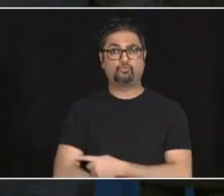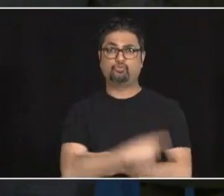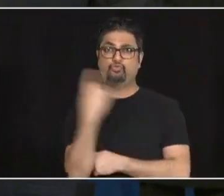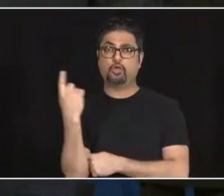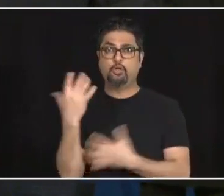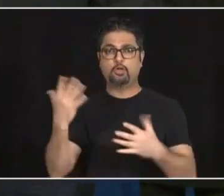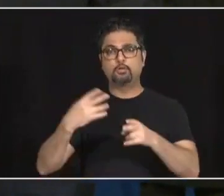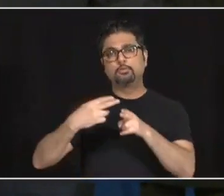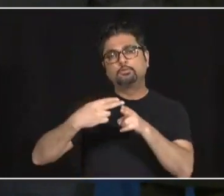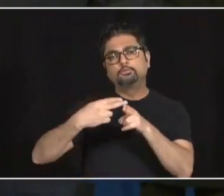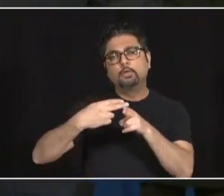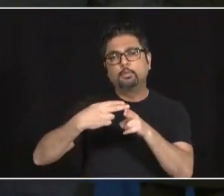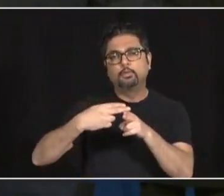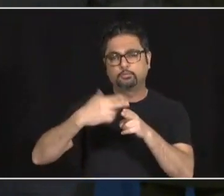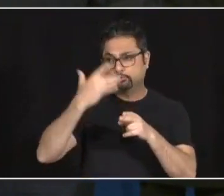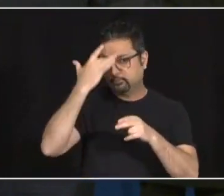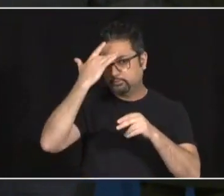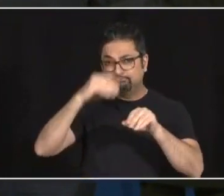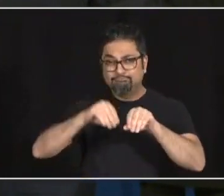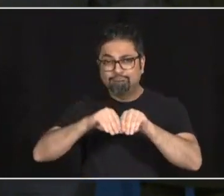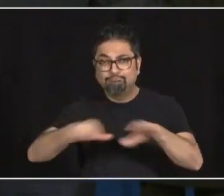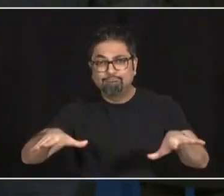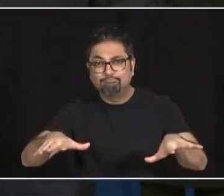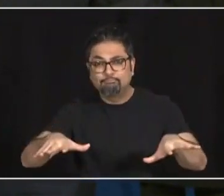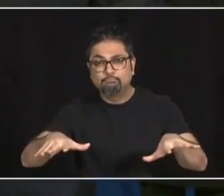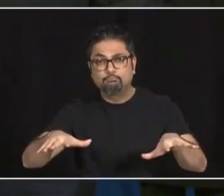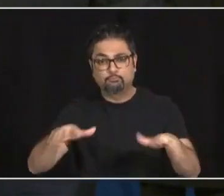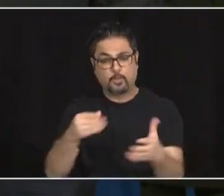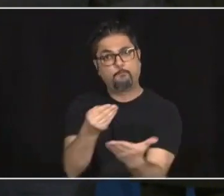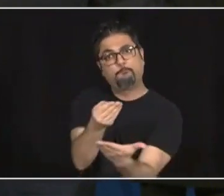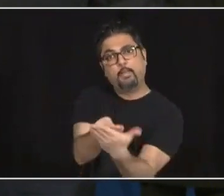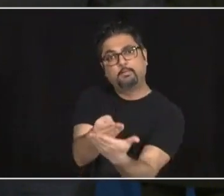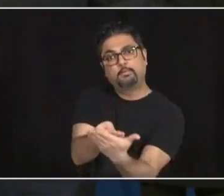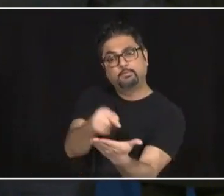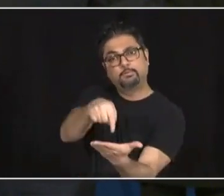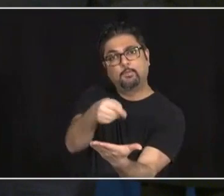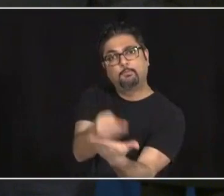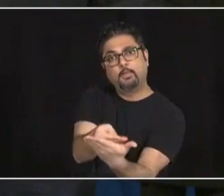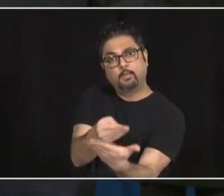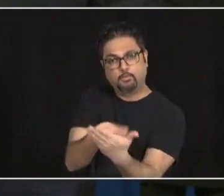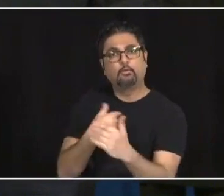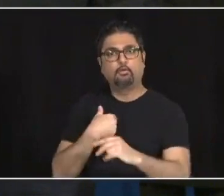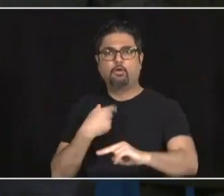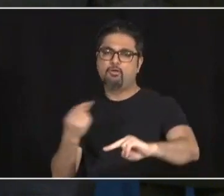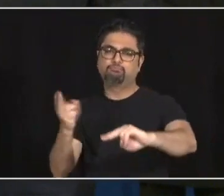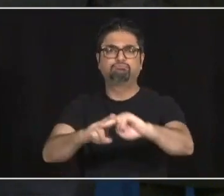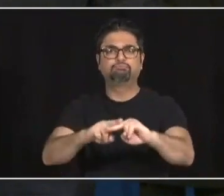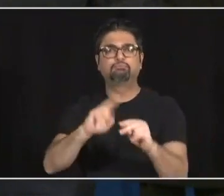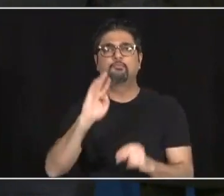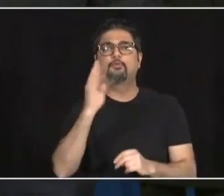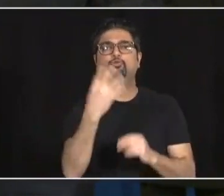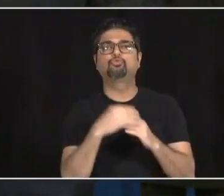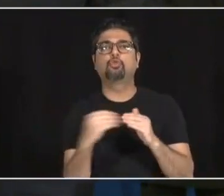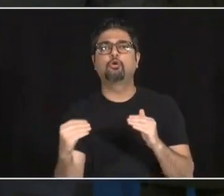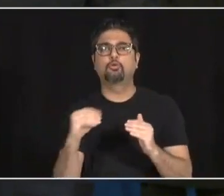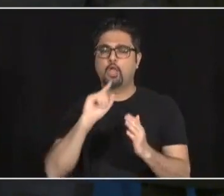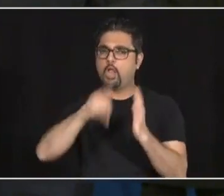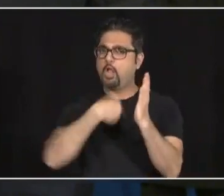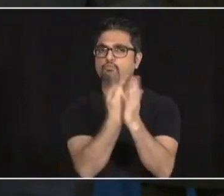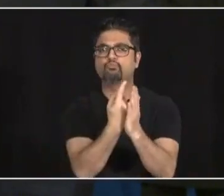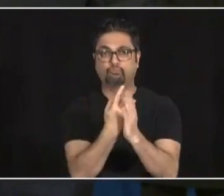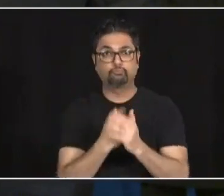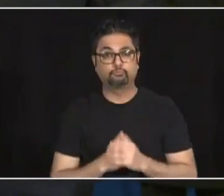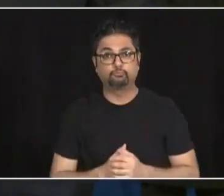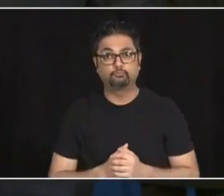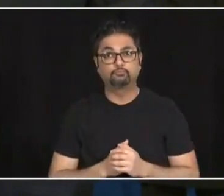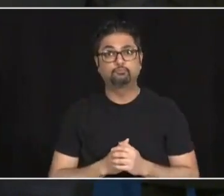payment of $4 per hour worked, over and above existing hourly wages, for the next 16 weeks for those on the front